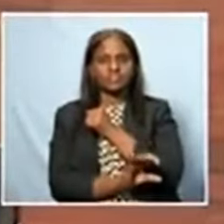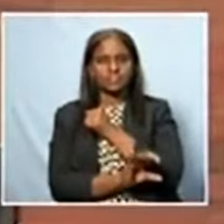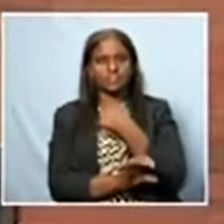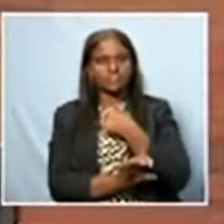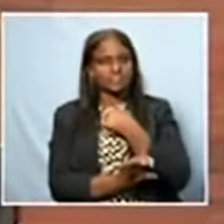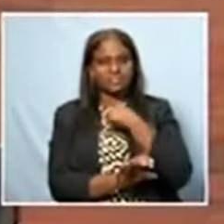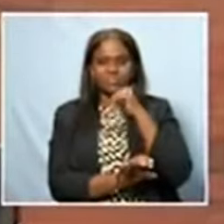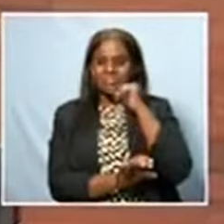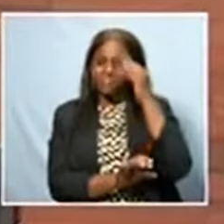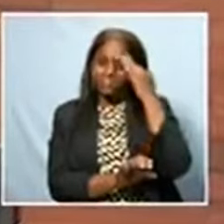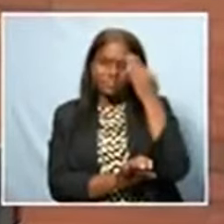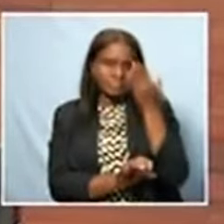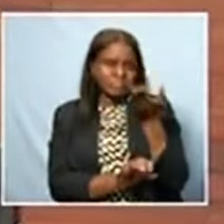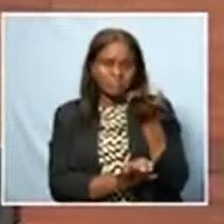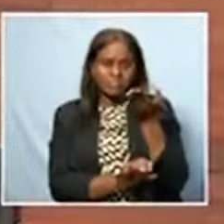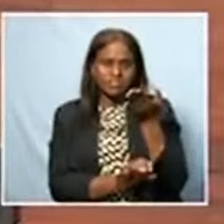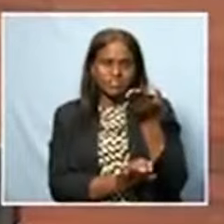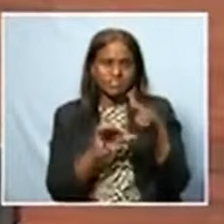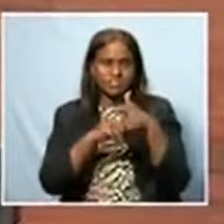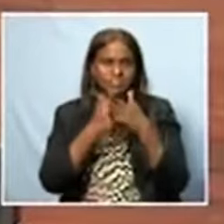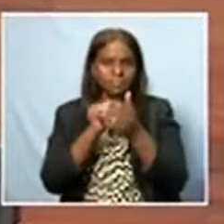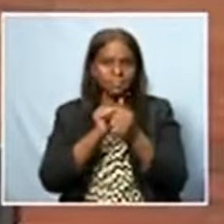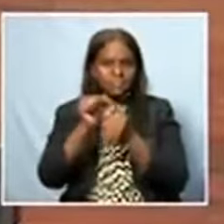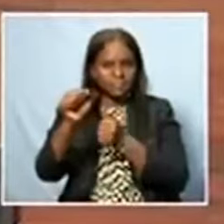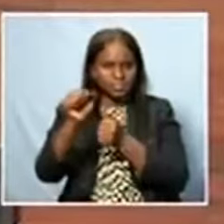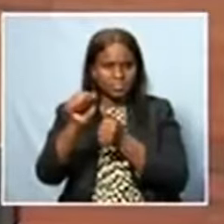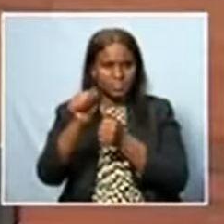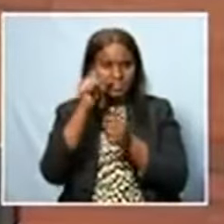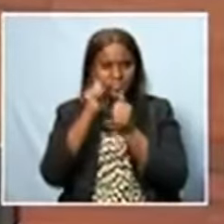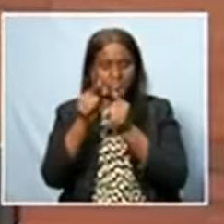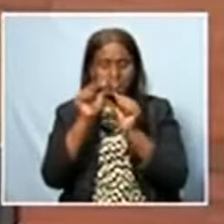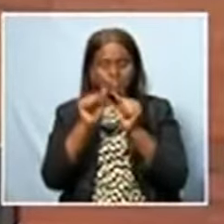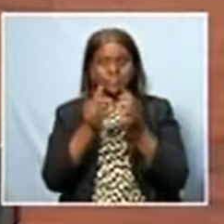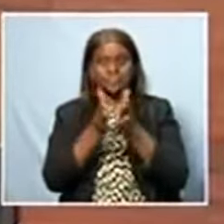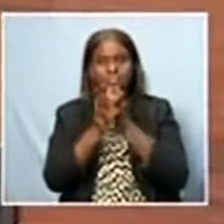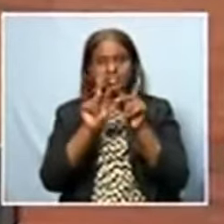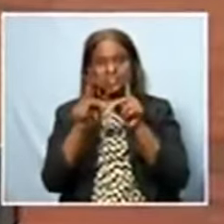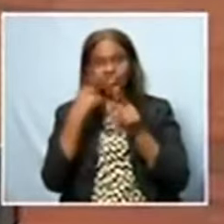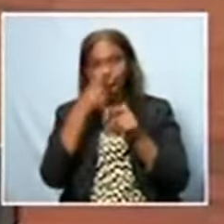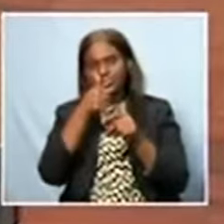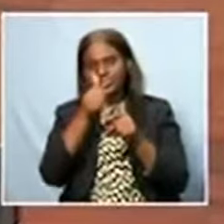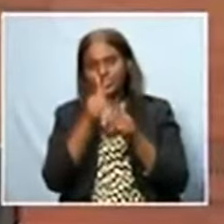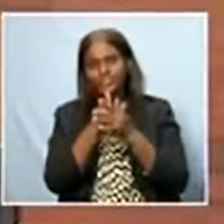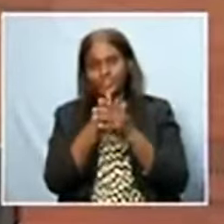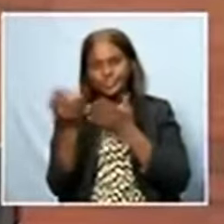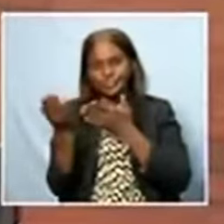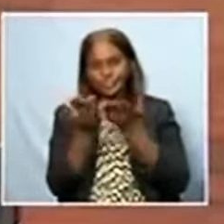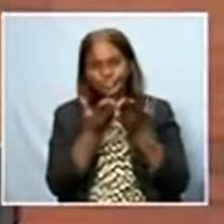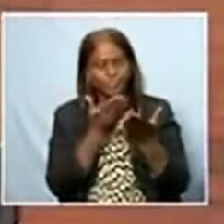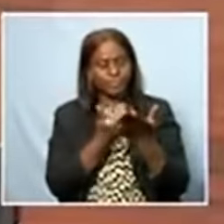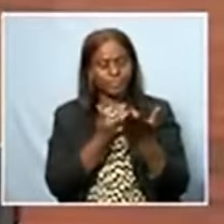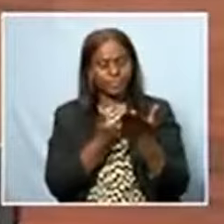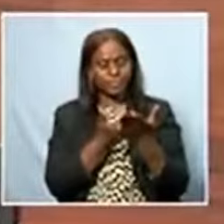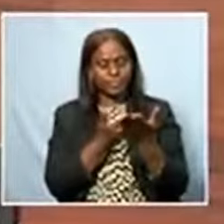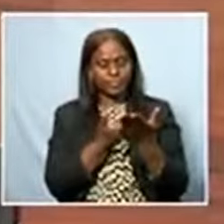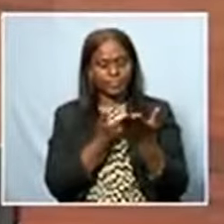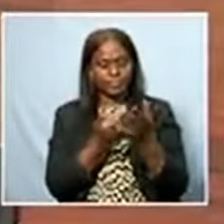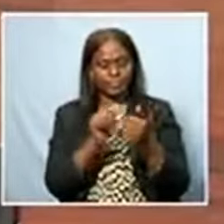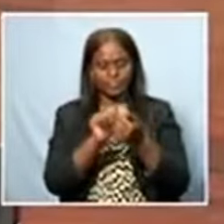don't know how far, of course you can ask the people who brought